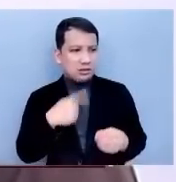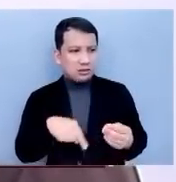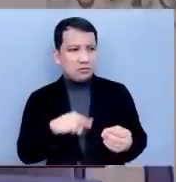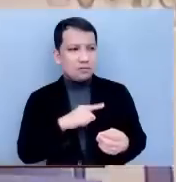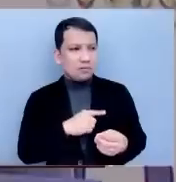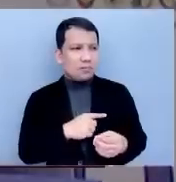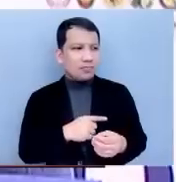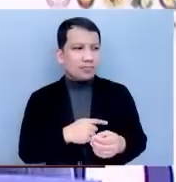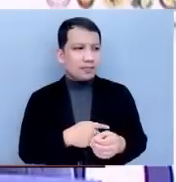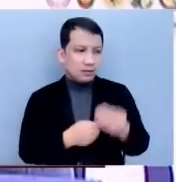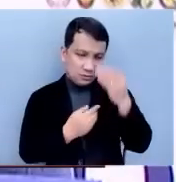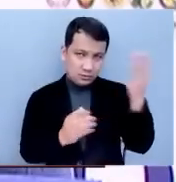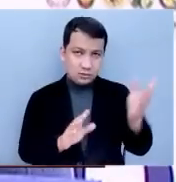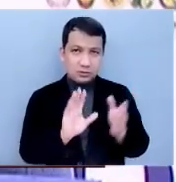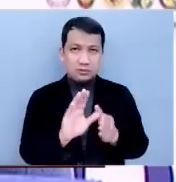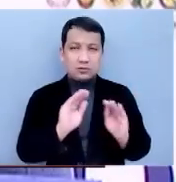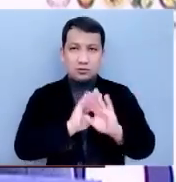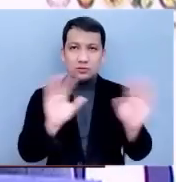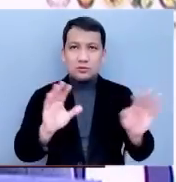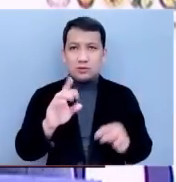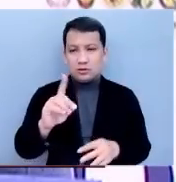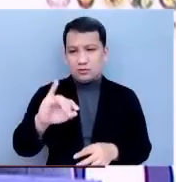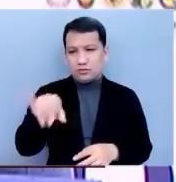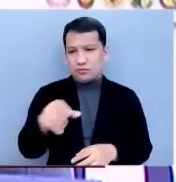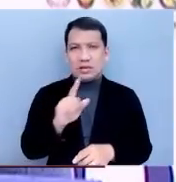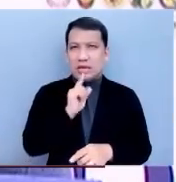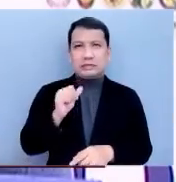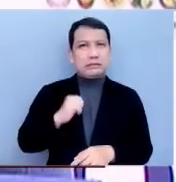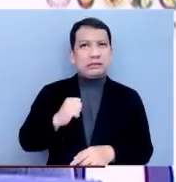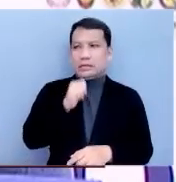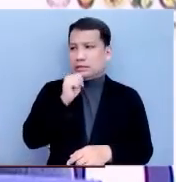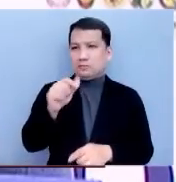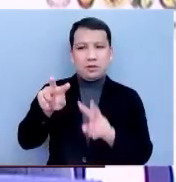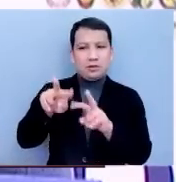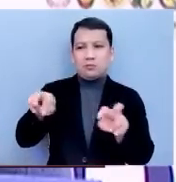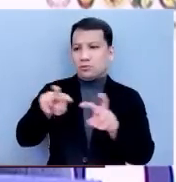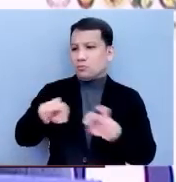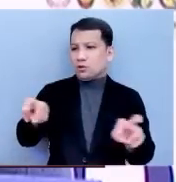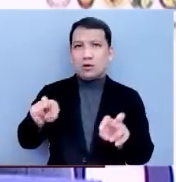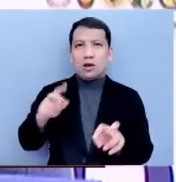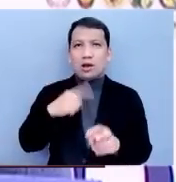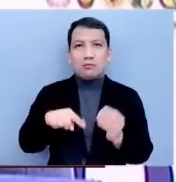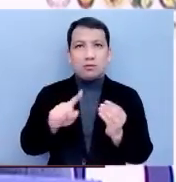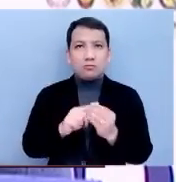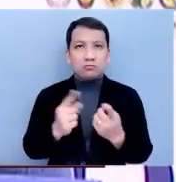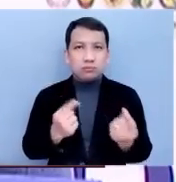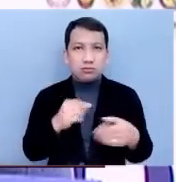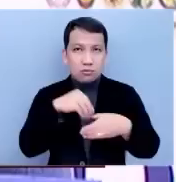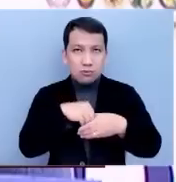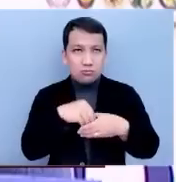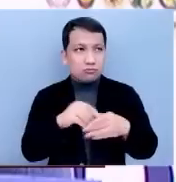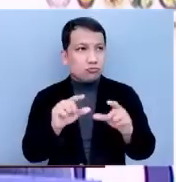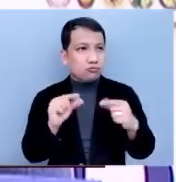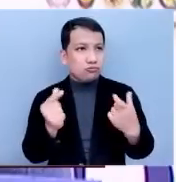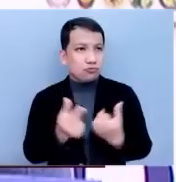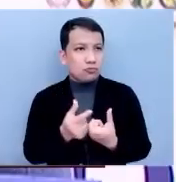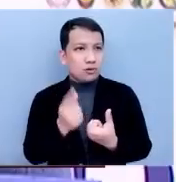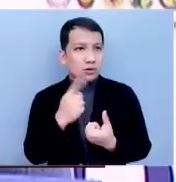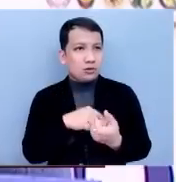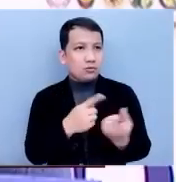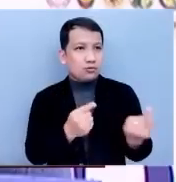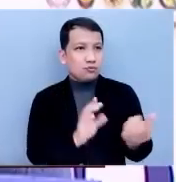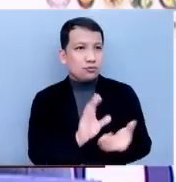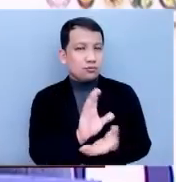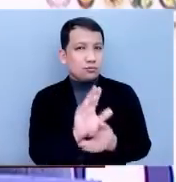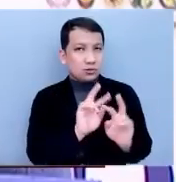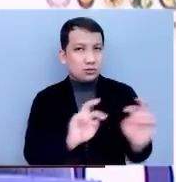so we're clear, the Department of Justice is not a judicial or quasi-judicial body that performs judicial